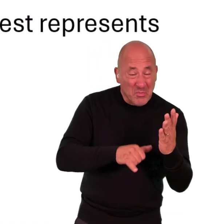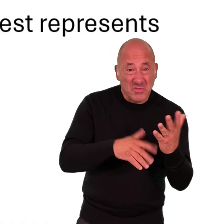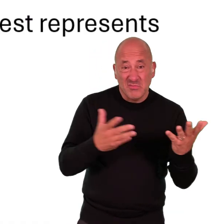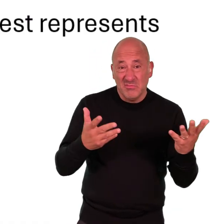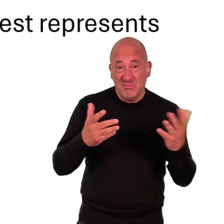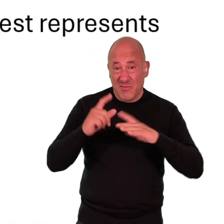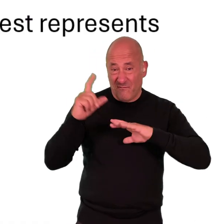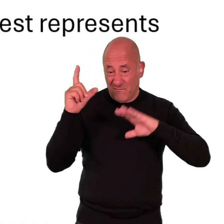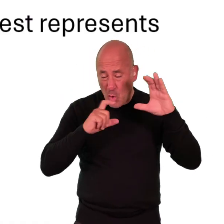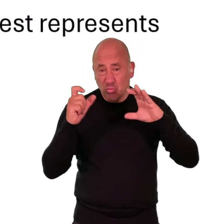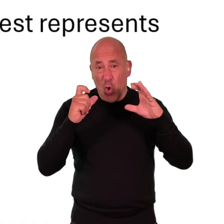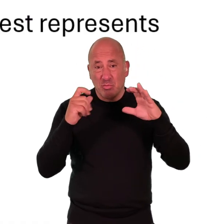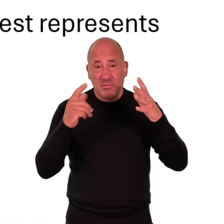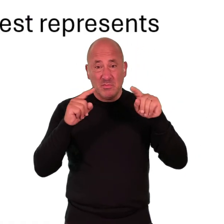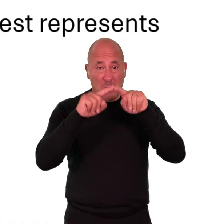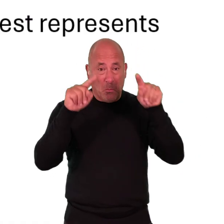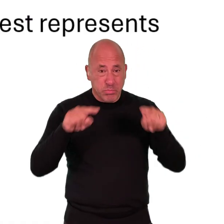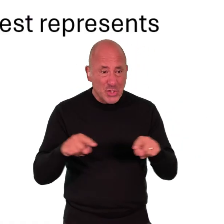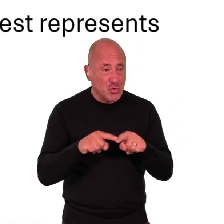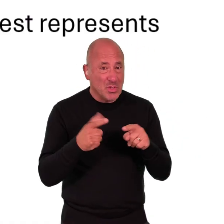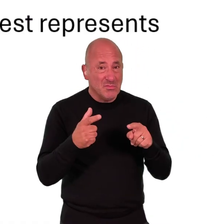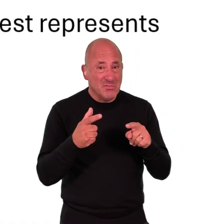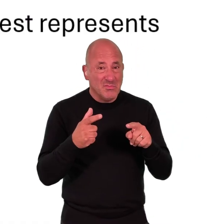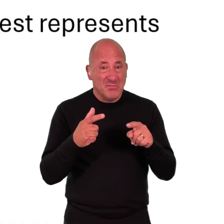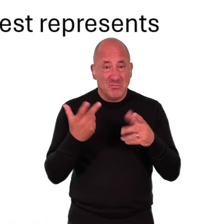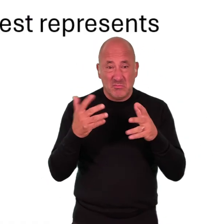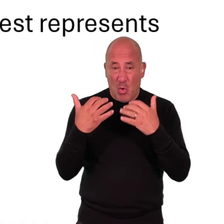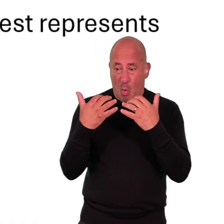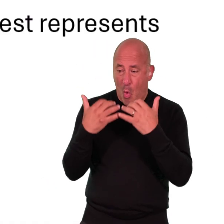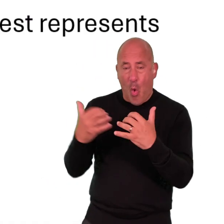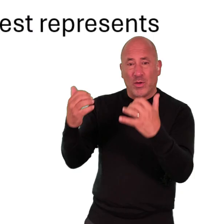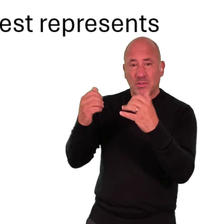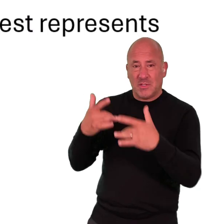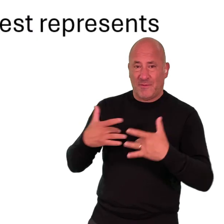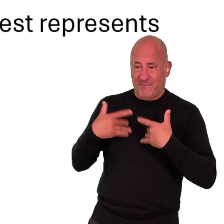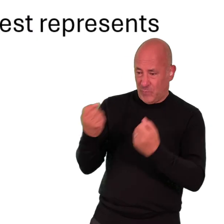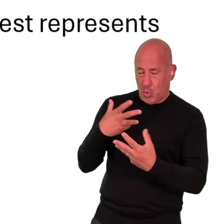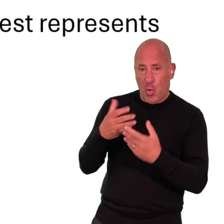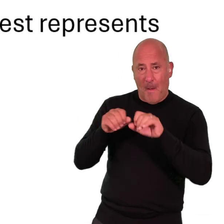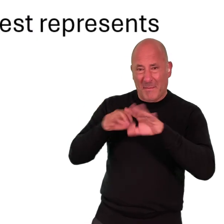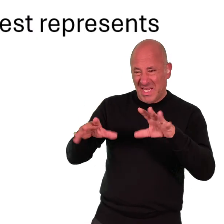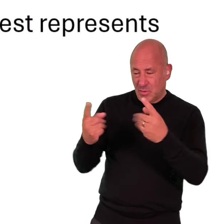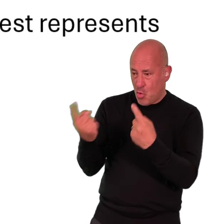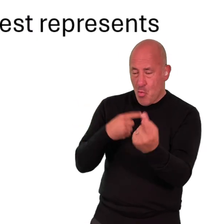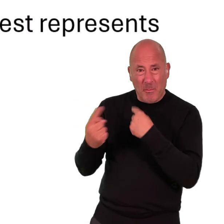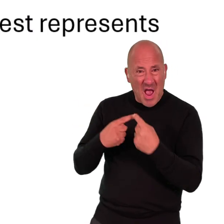How would you give someone a clear sense of the kind of work you make?